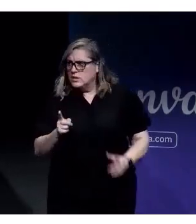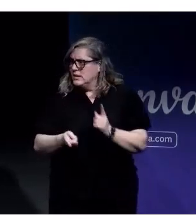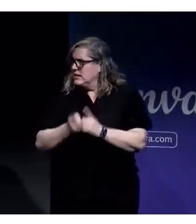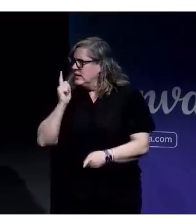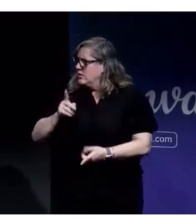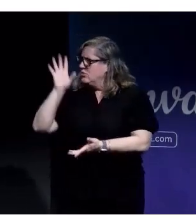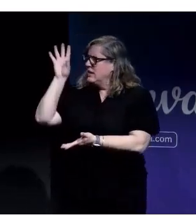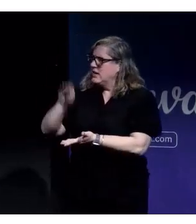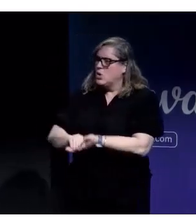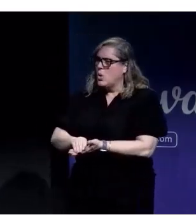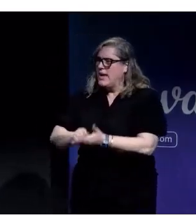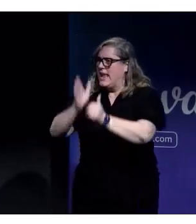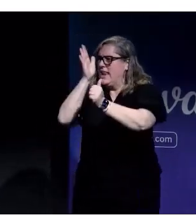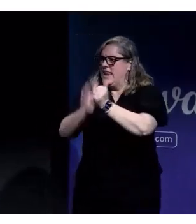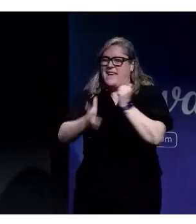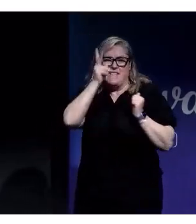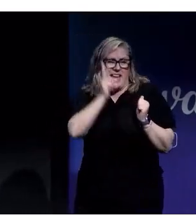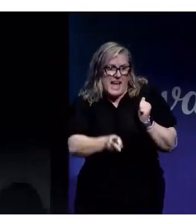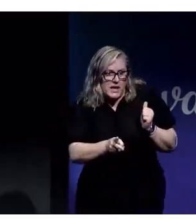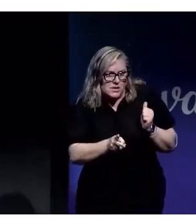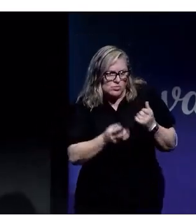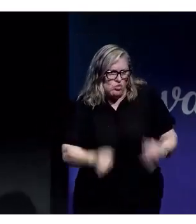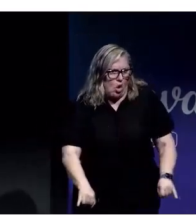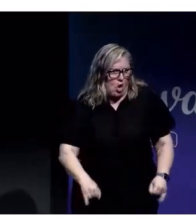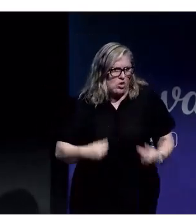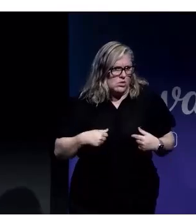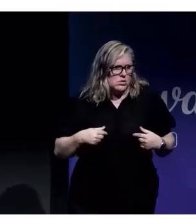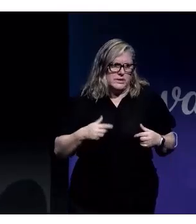record that? Because that is never happening again.